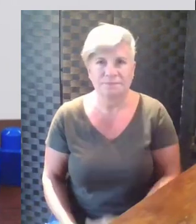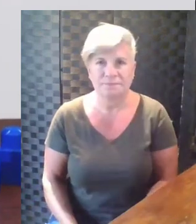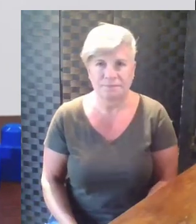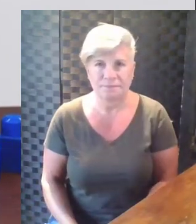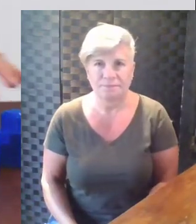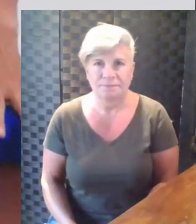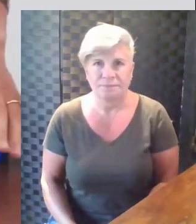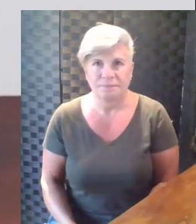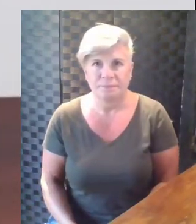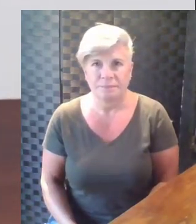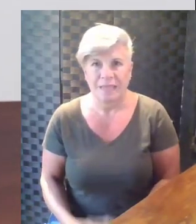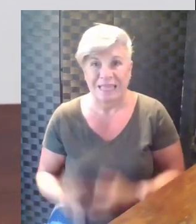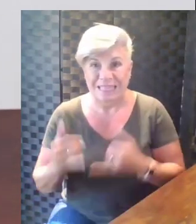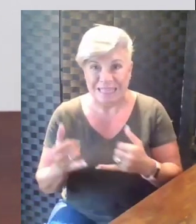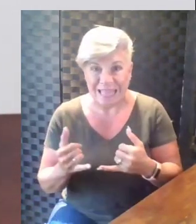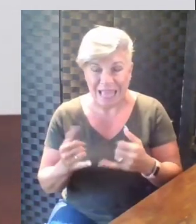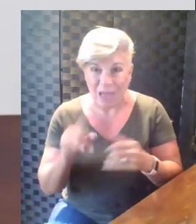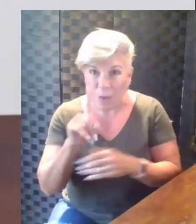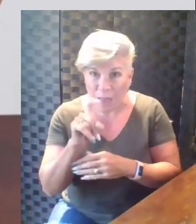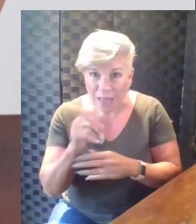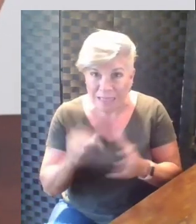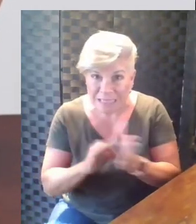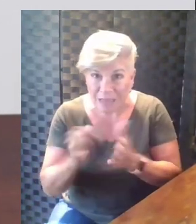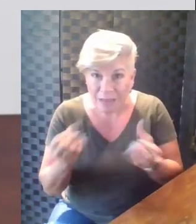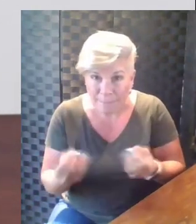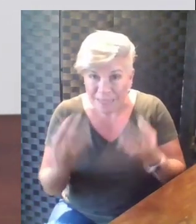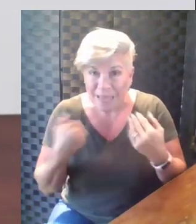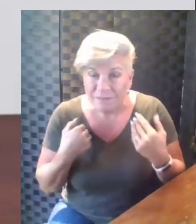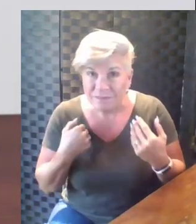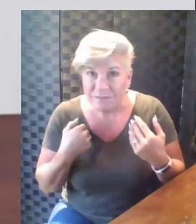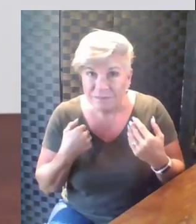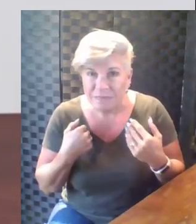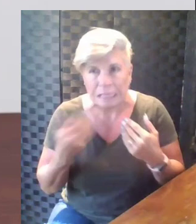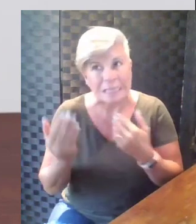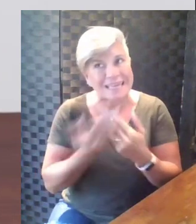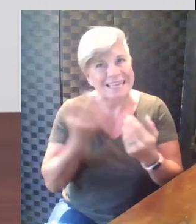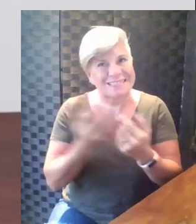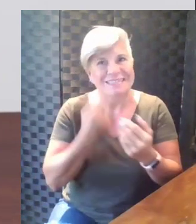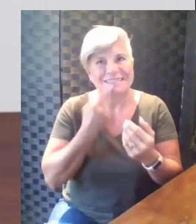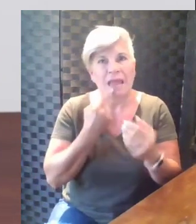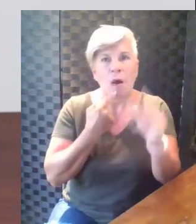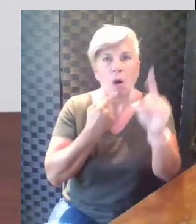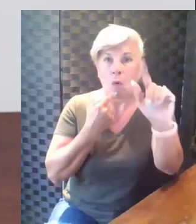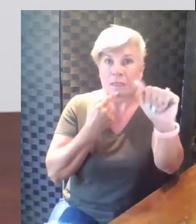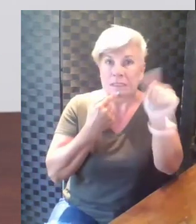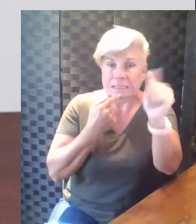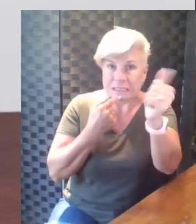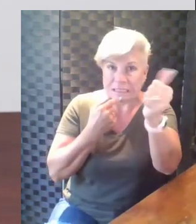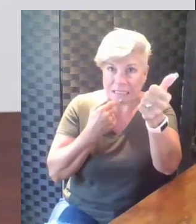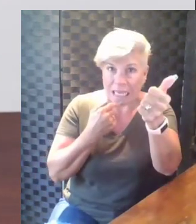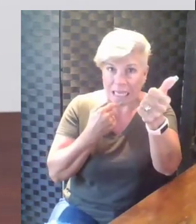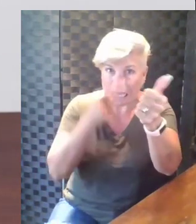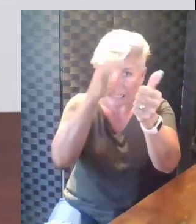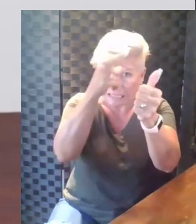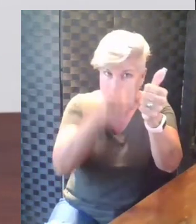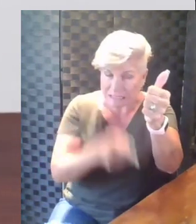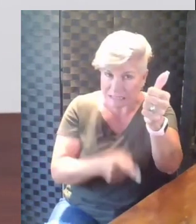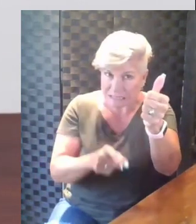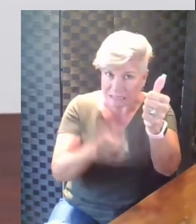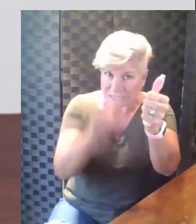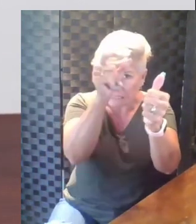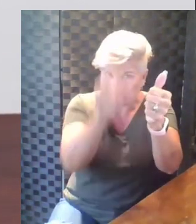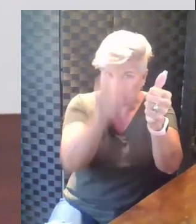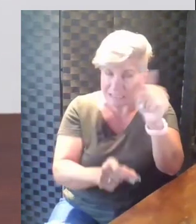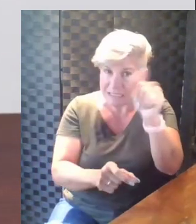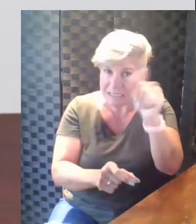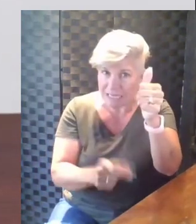10. Now, if I'm asking you to count these, it's much easier to say, oh, Mrs. Fithian said this is a stick of 10, so I know this